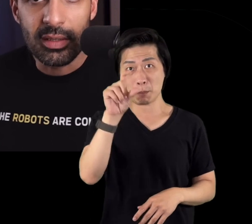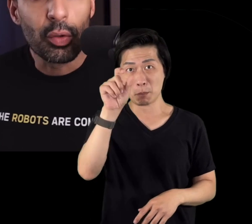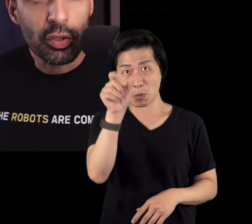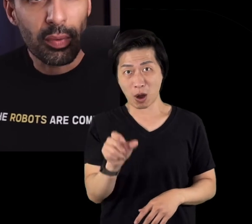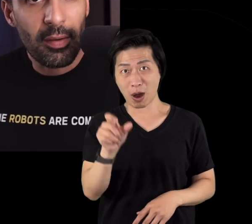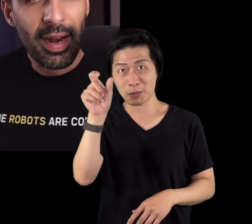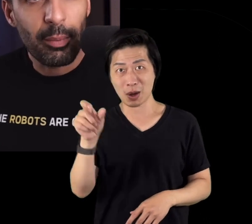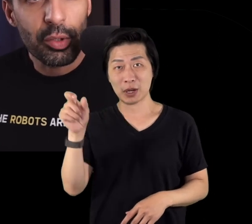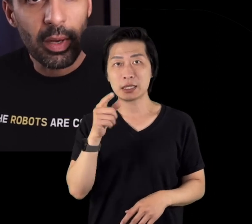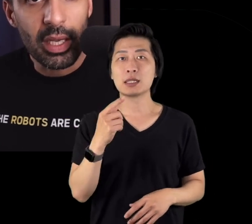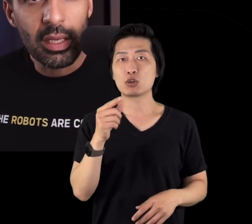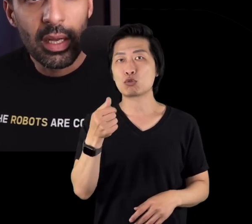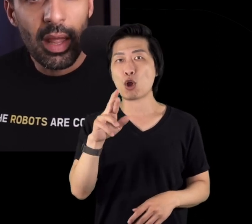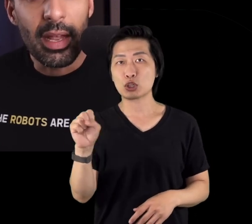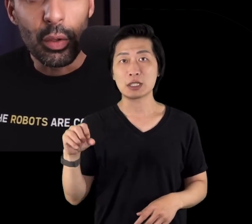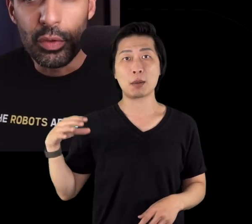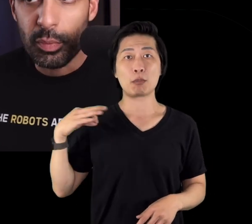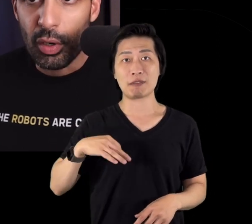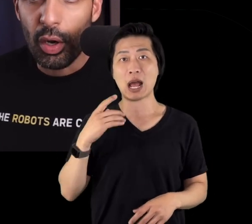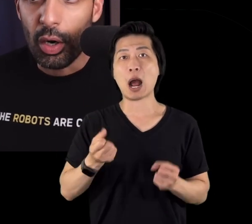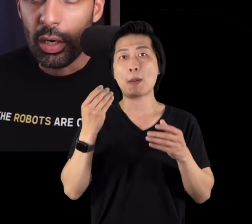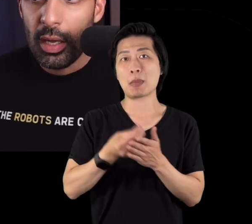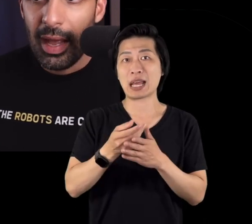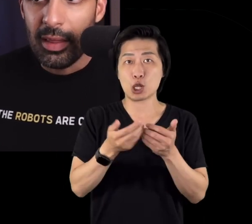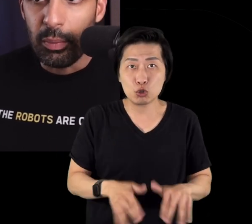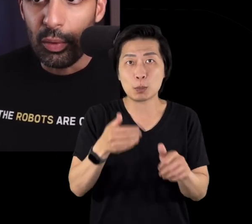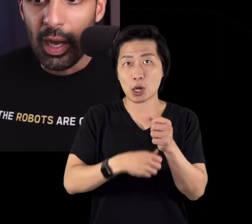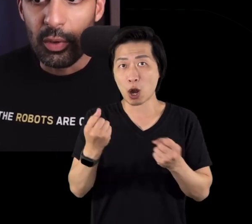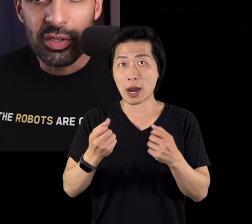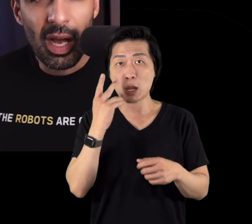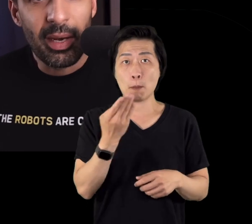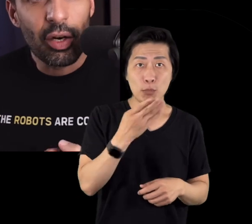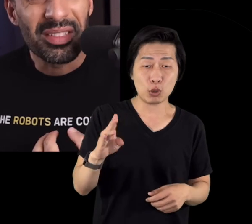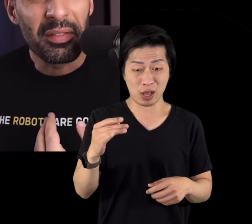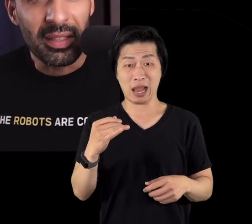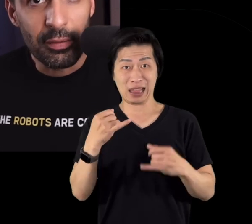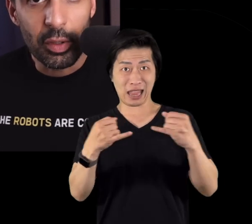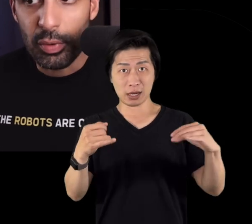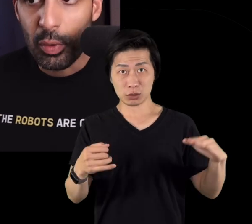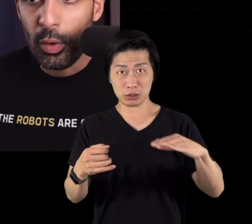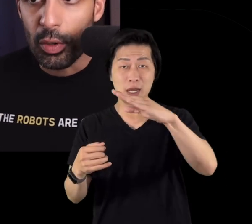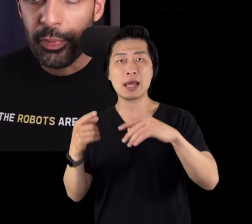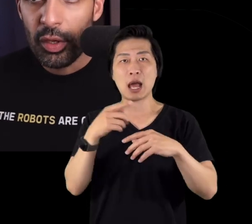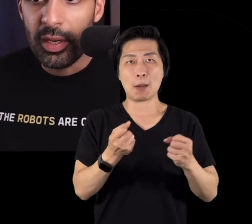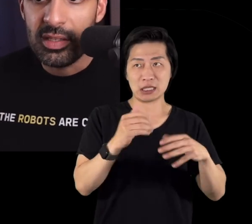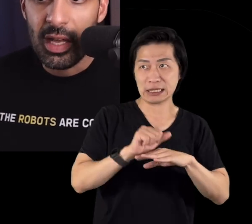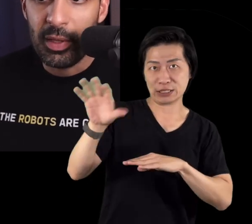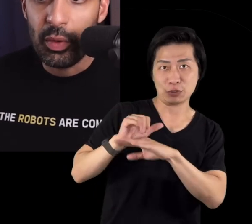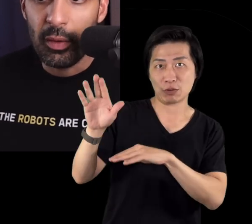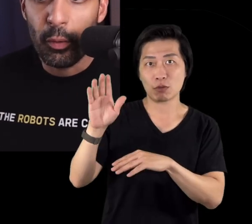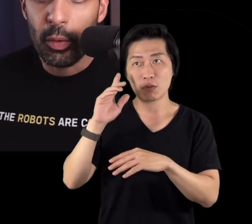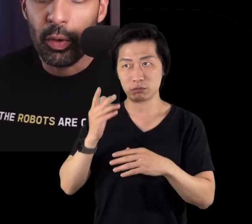is the gross profit, how much money they lose per car, and the blue line, which is how many cars they've delivered per quarter, you can